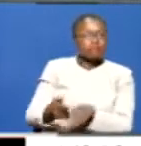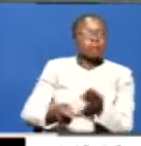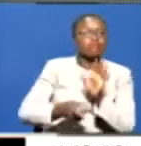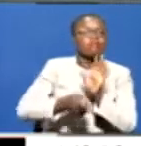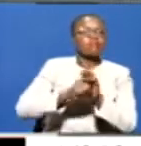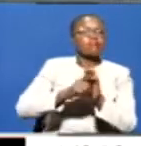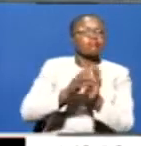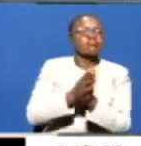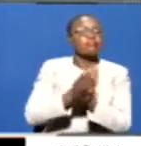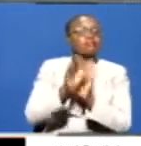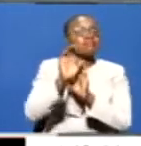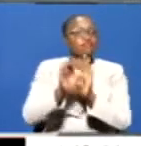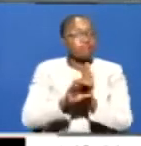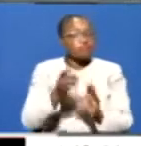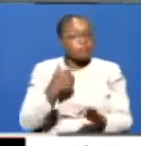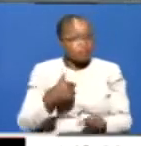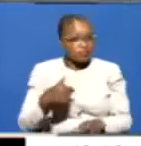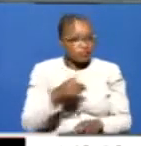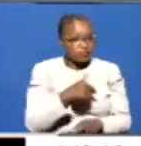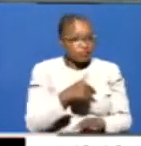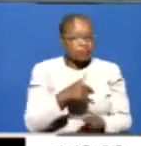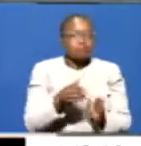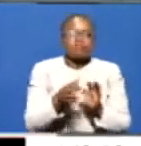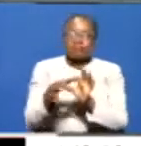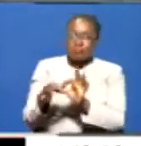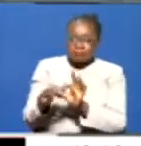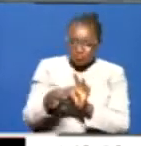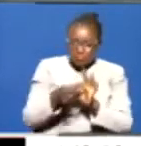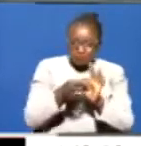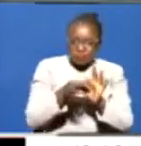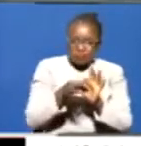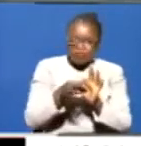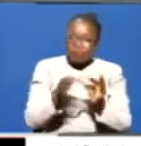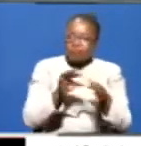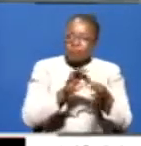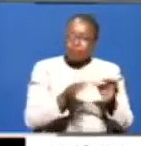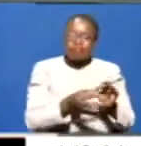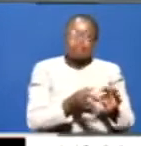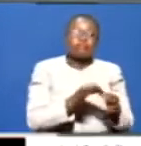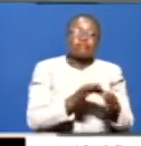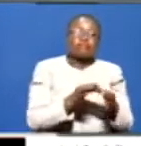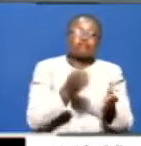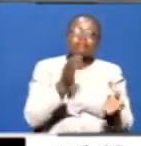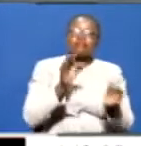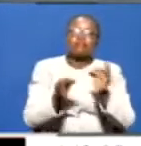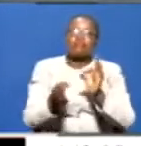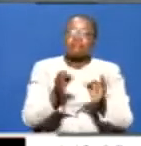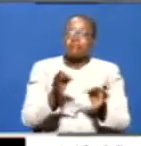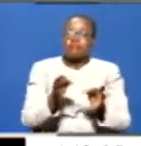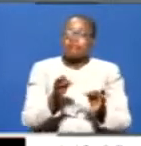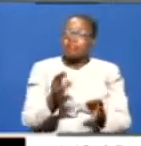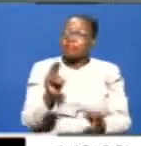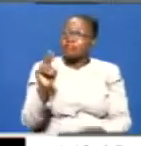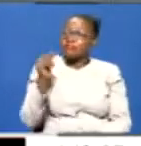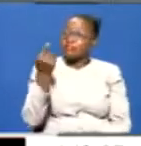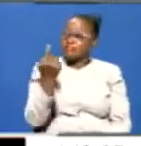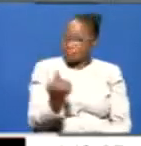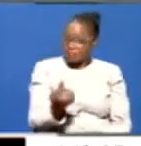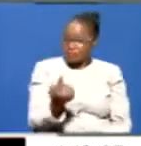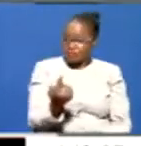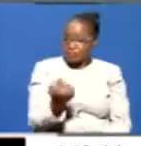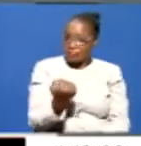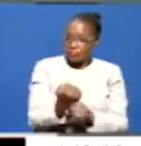our constitution to collaborate and coordinate our affairs. No one can act in a